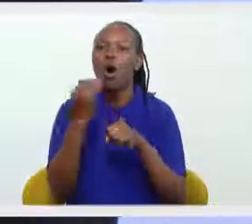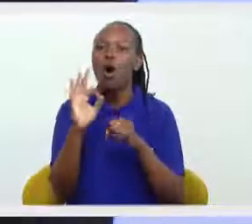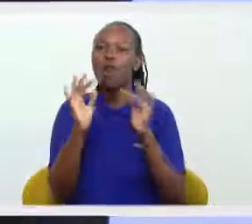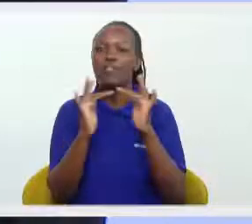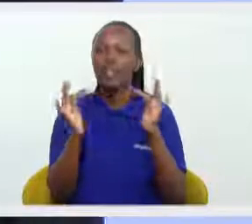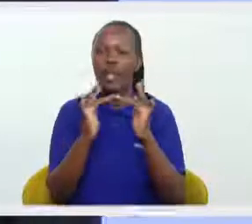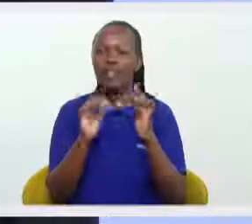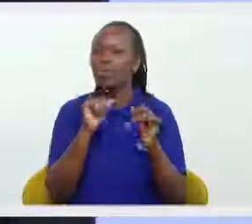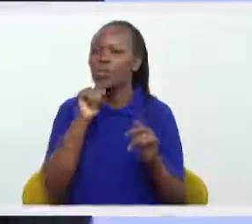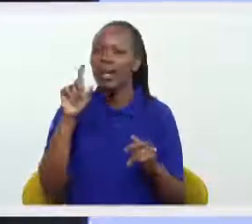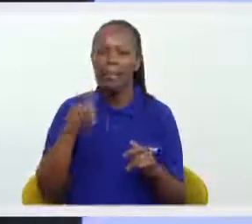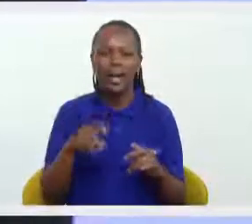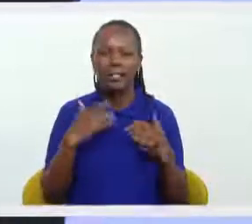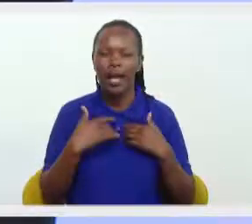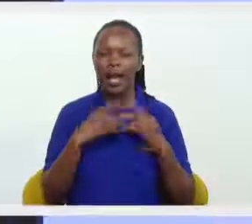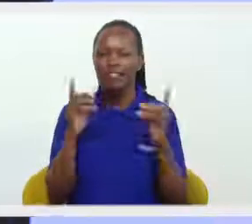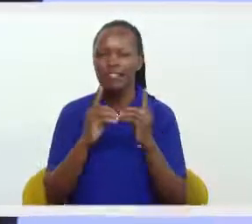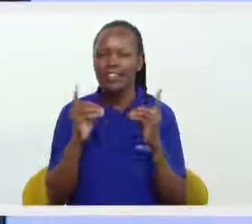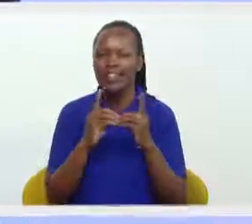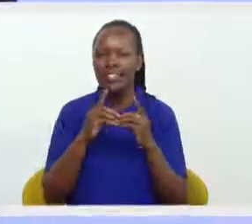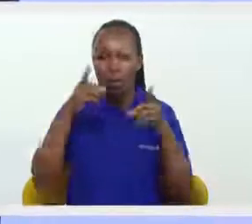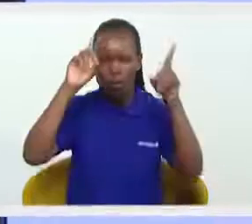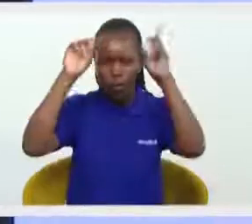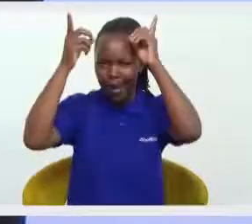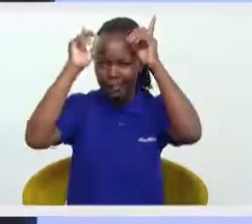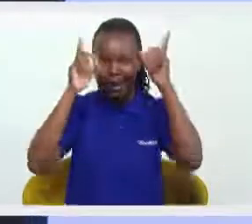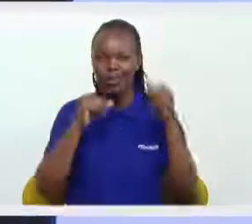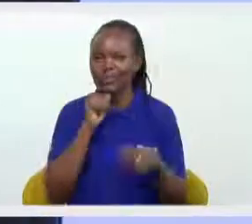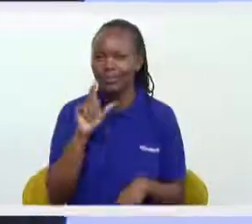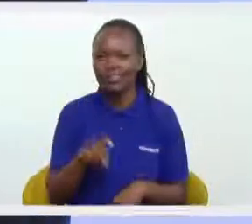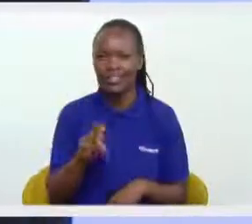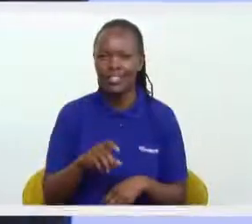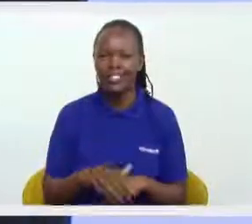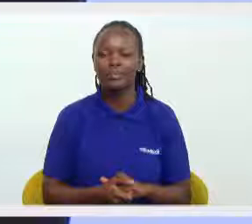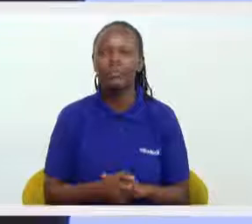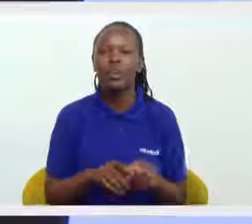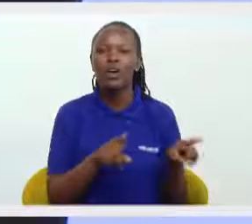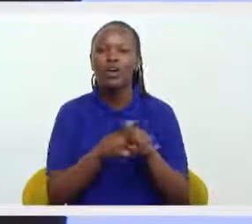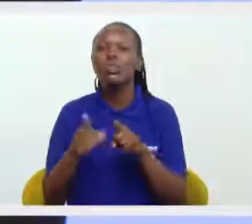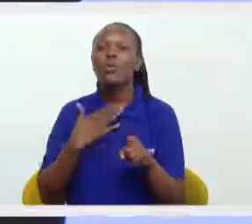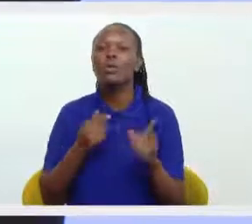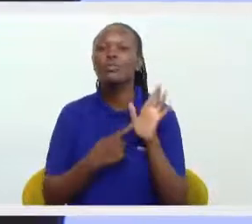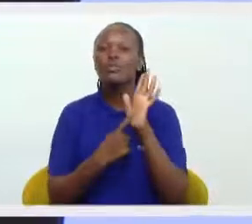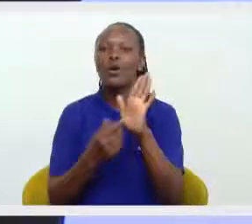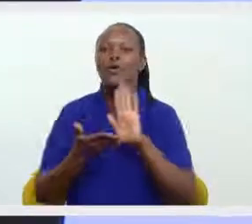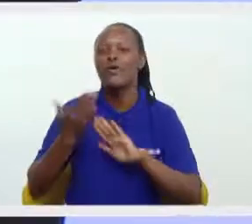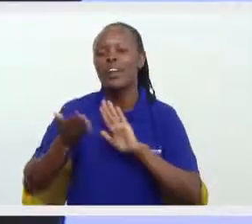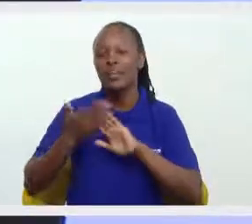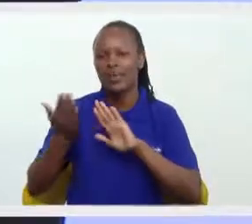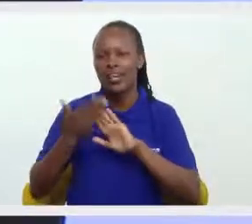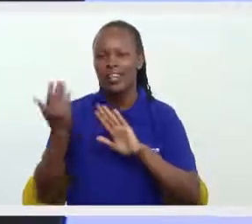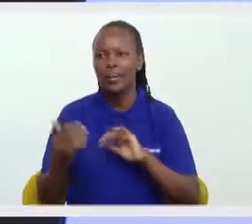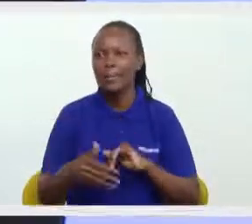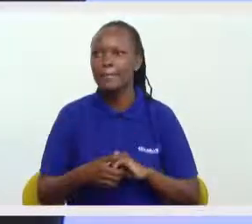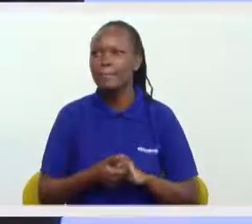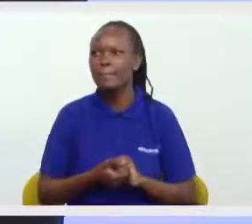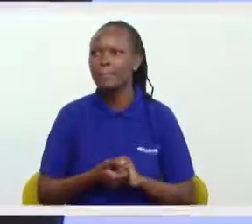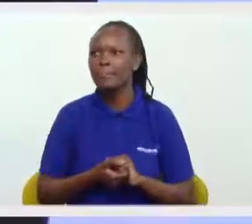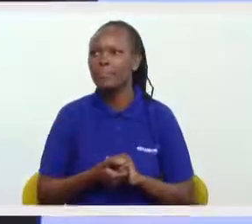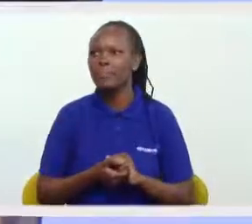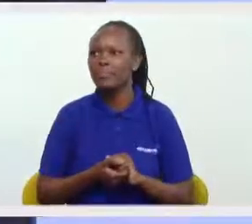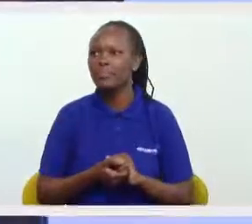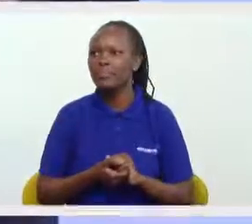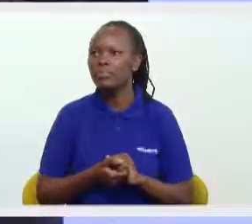connection to do this. This is that feature, live caption. And I just want to show you really quickly. Thank